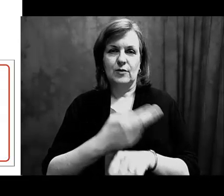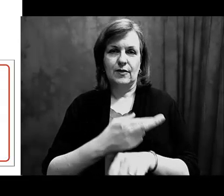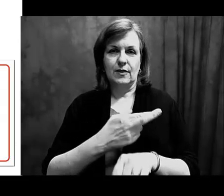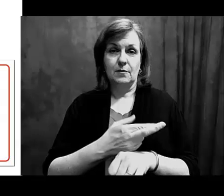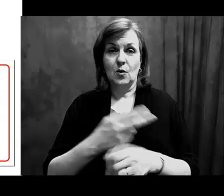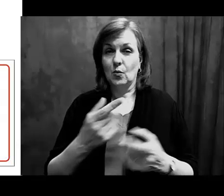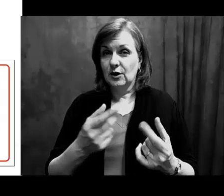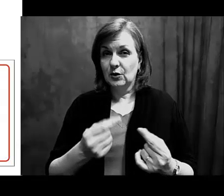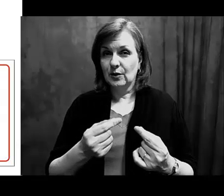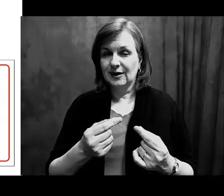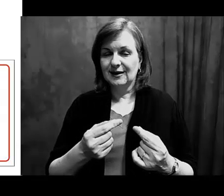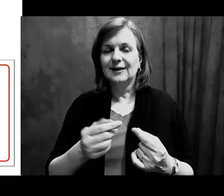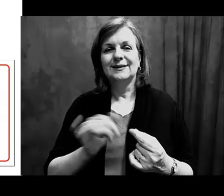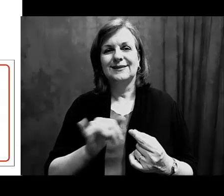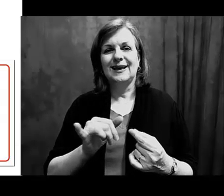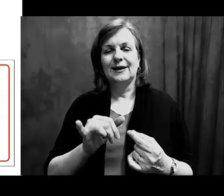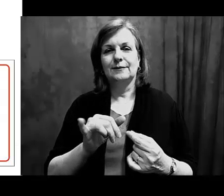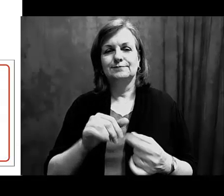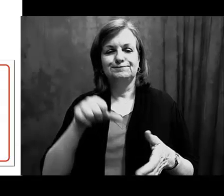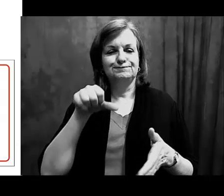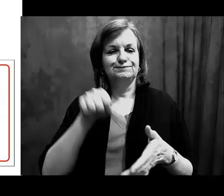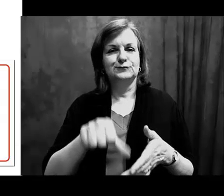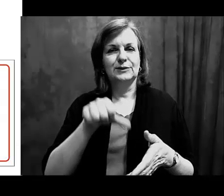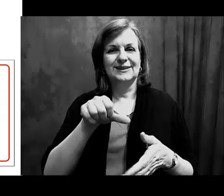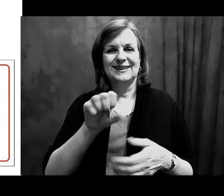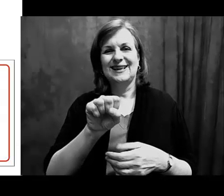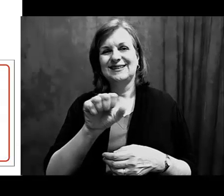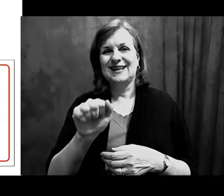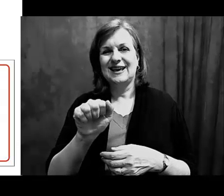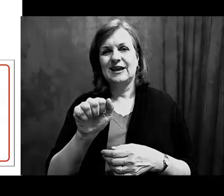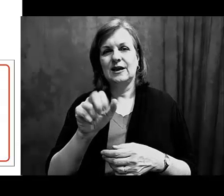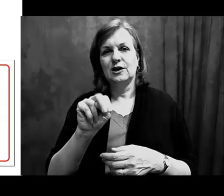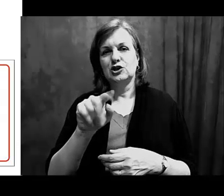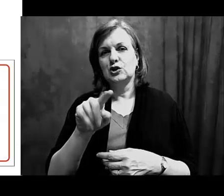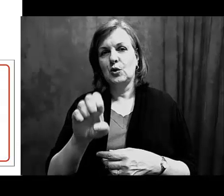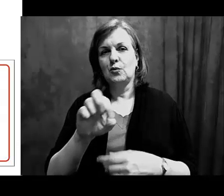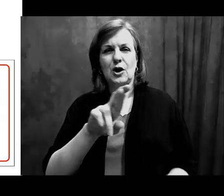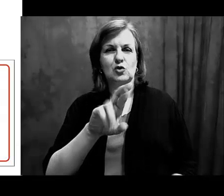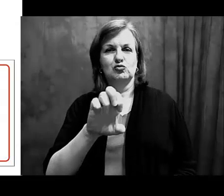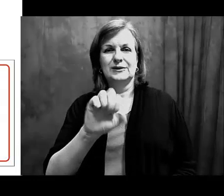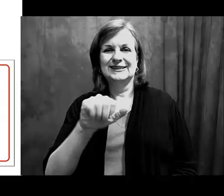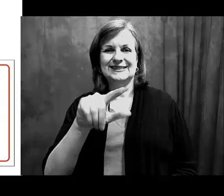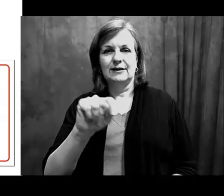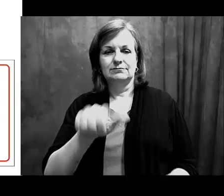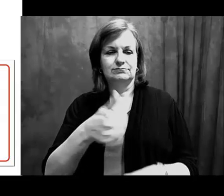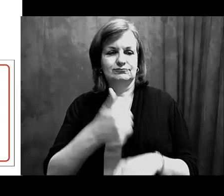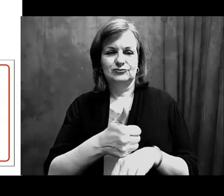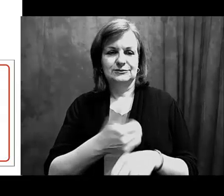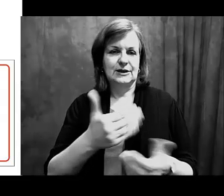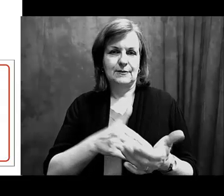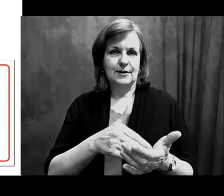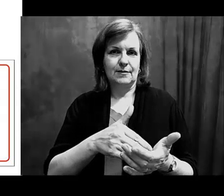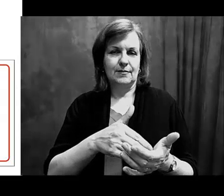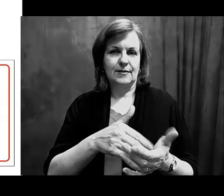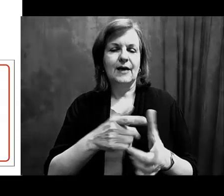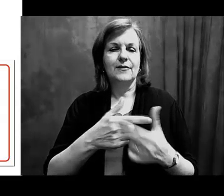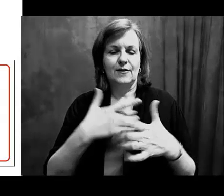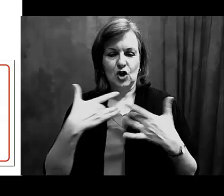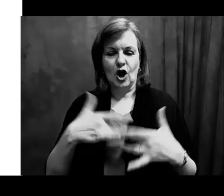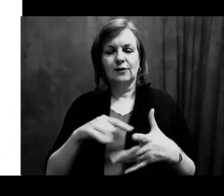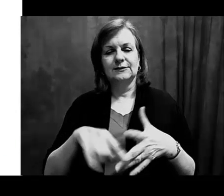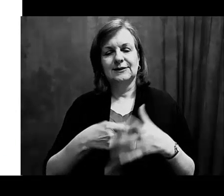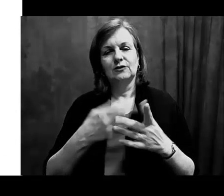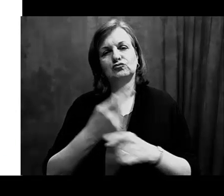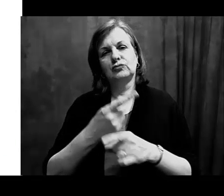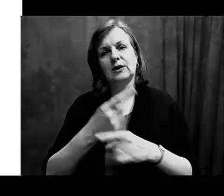heart attack. Basically what you're doing is hitting the reset button on the SA node so the heart goes back into normal contractions. Because